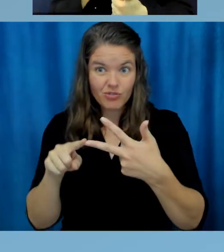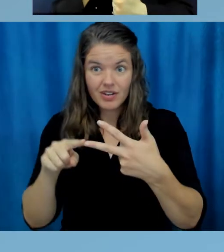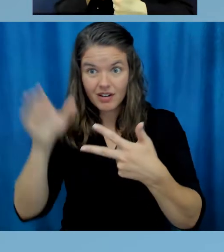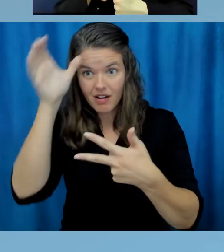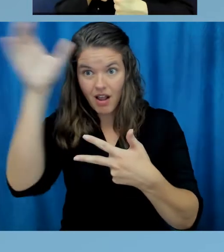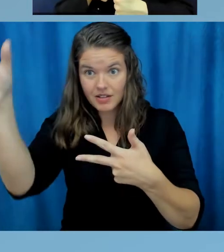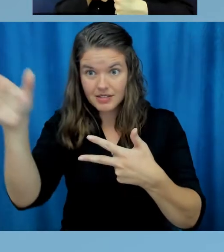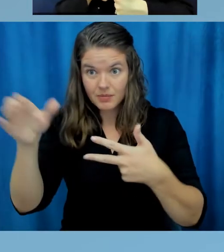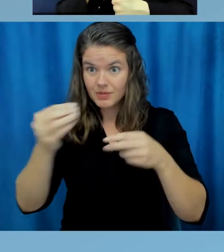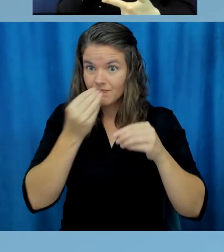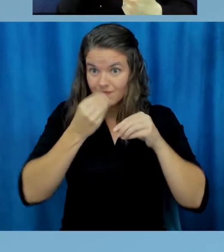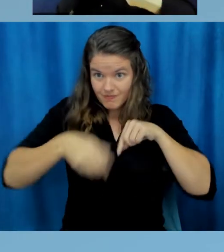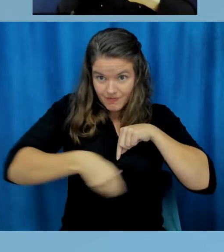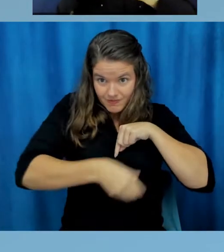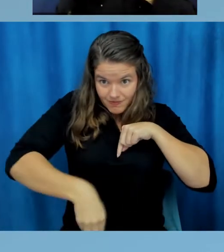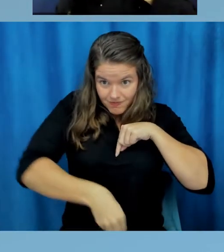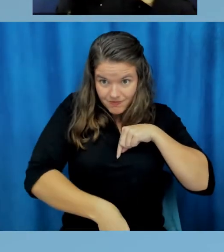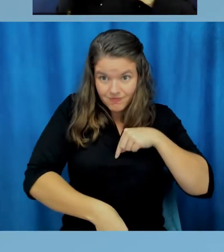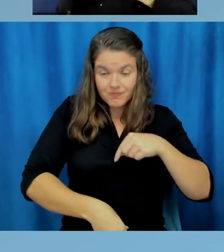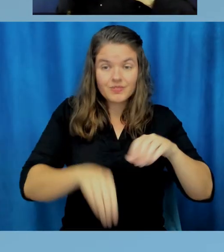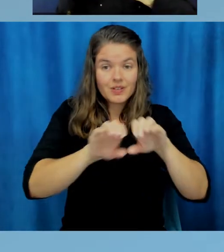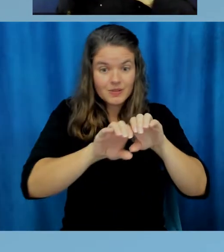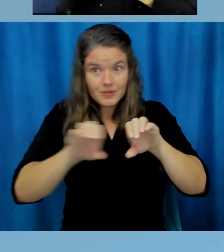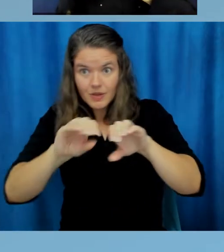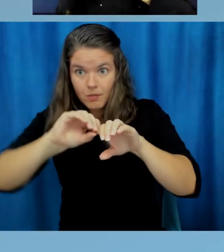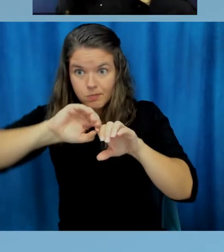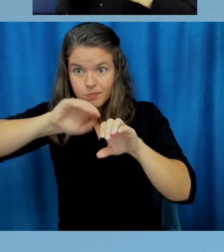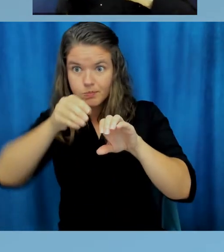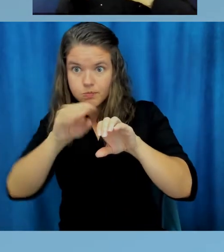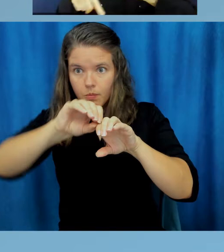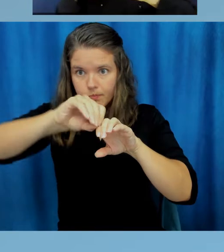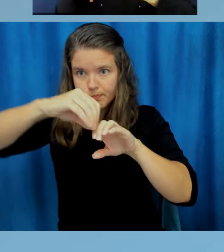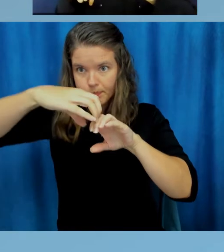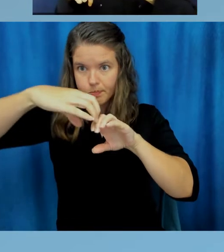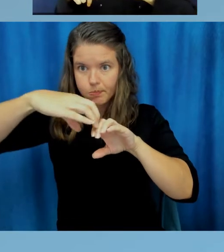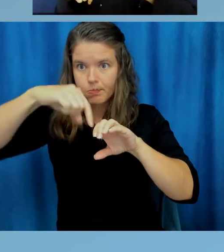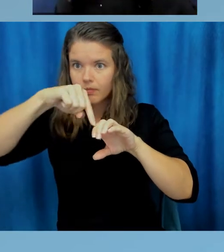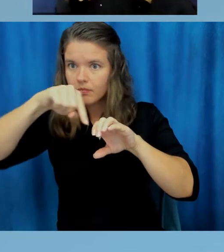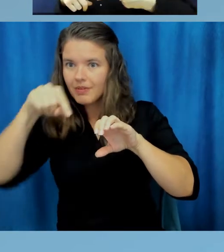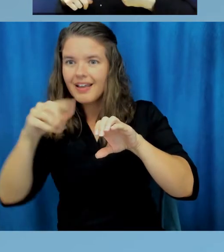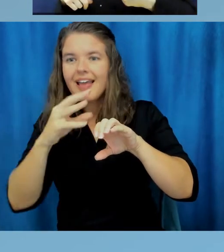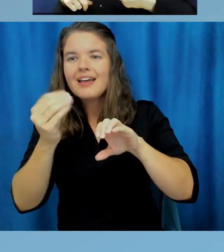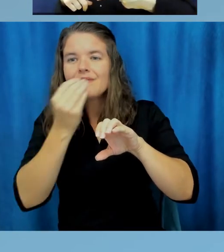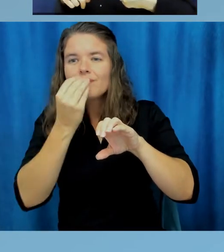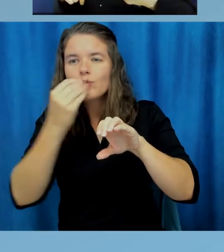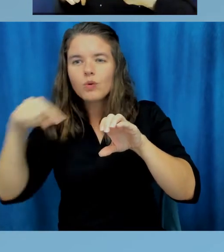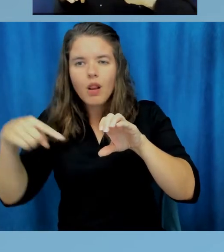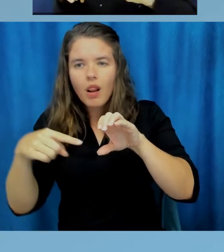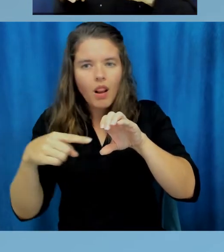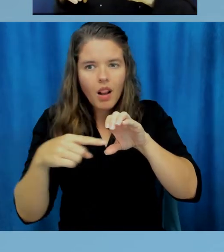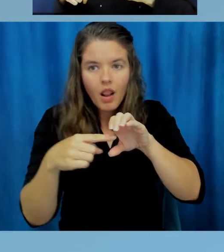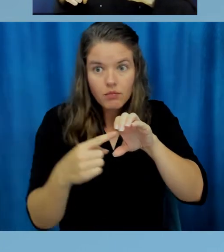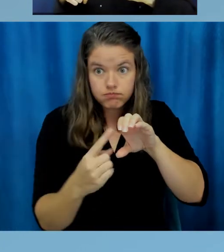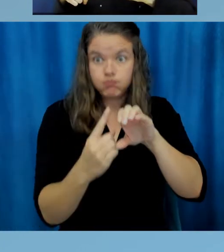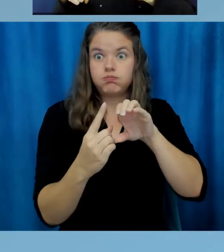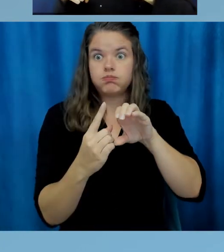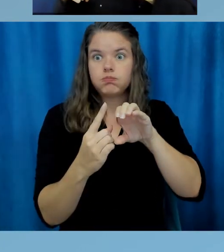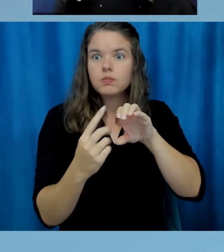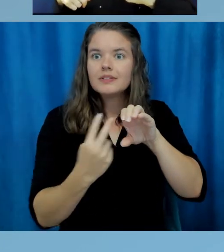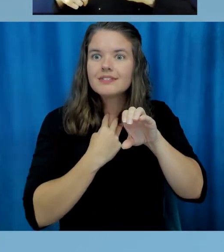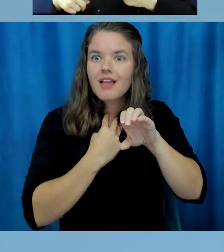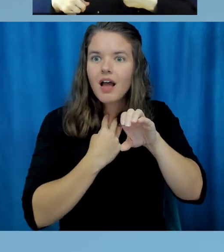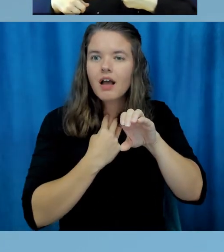concepts: intestines, pockets on the intestines that have formed, and food getting stuck in those